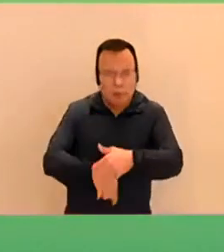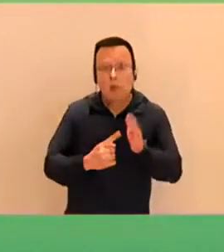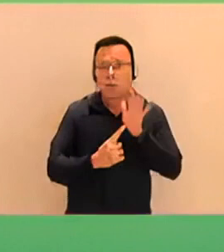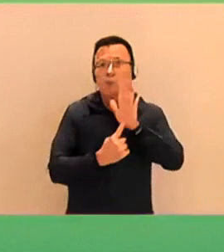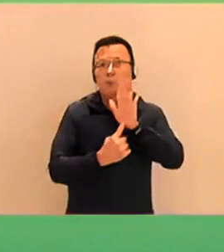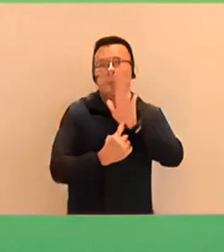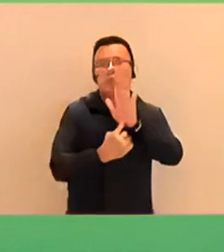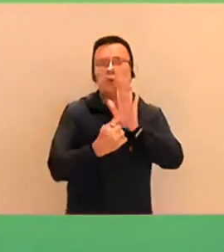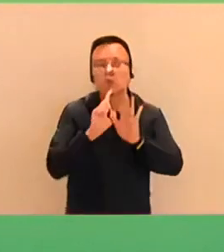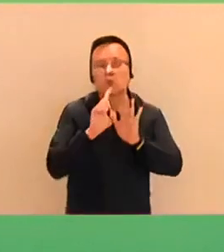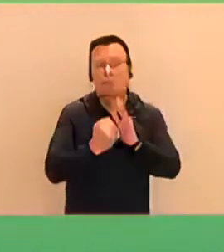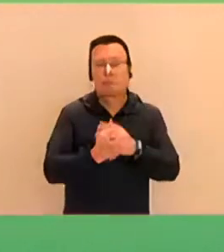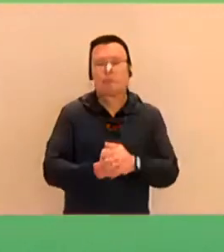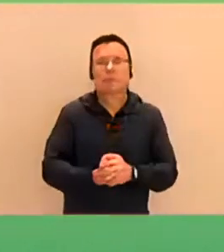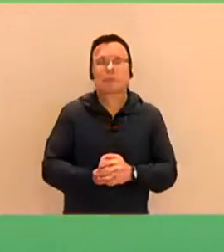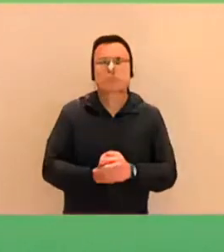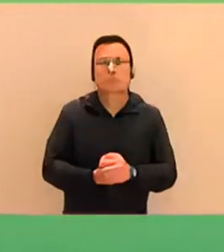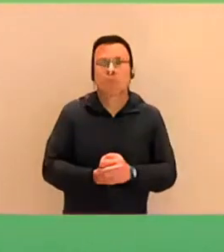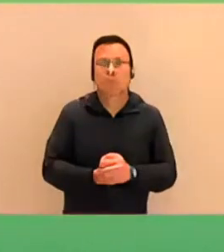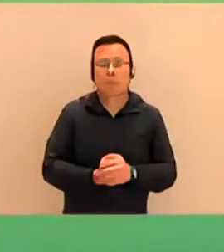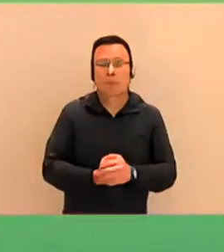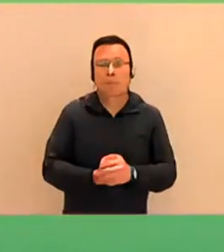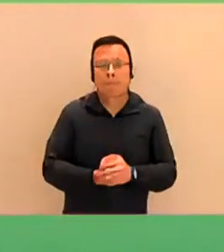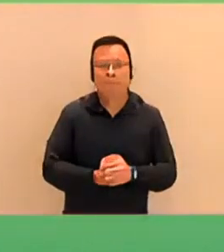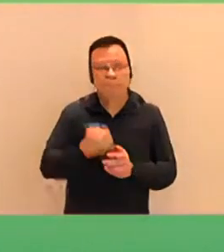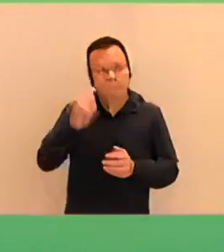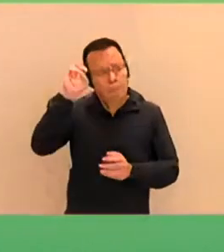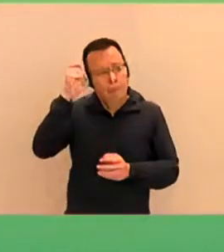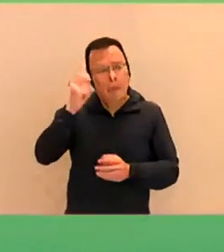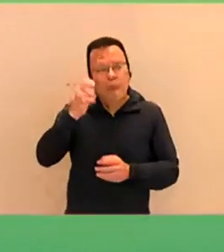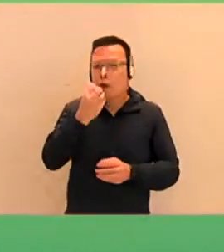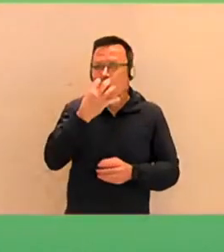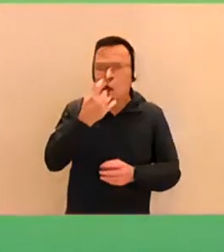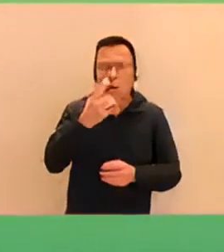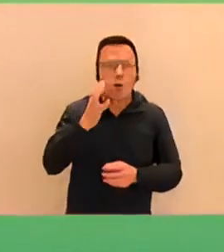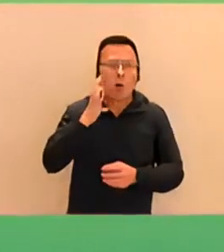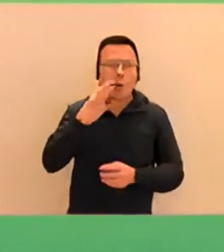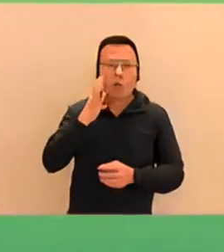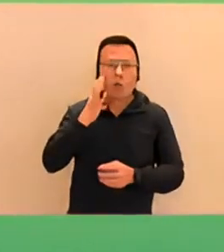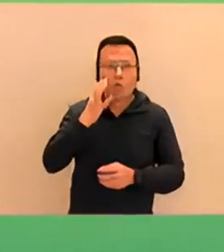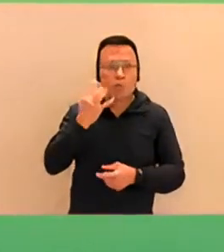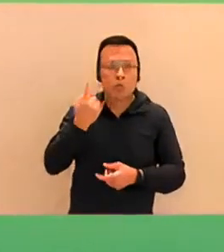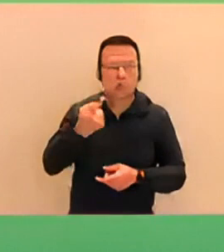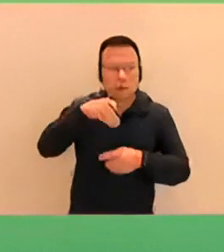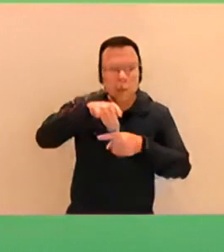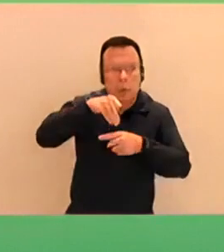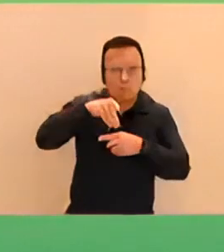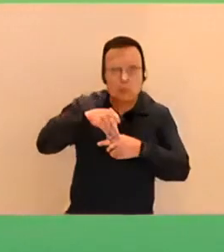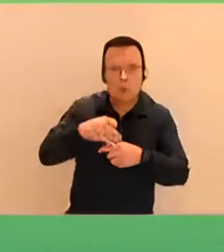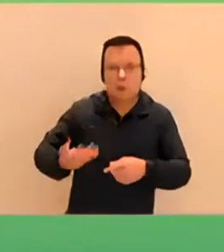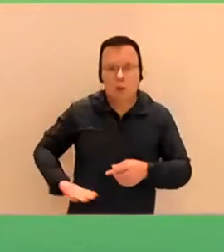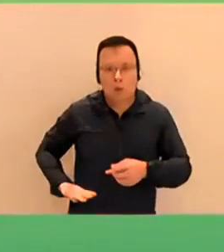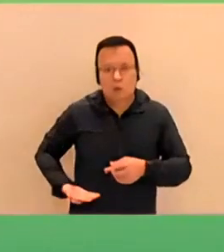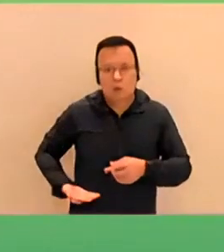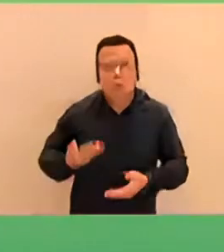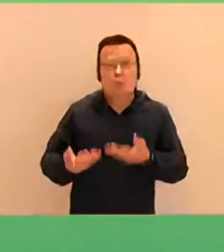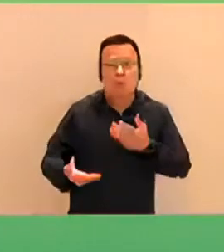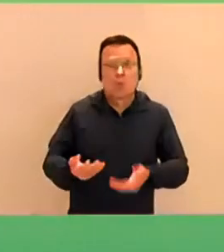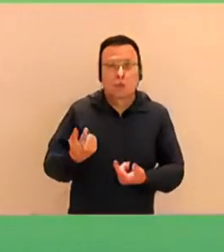of that, and think of Hong Kong, Macau, Shenzhen, Guangzhou, even Taipei,